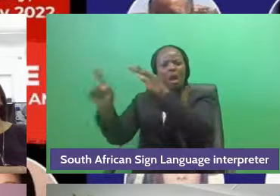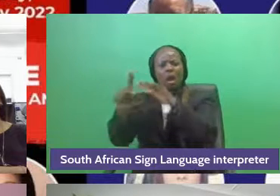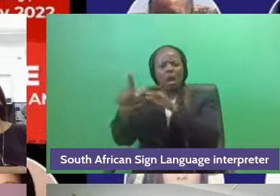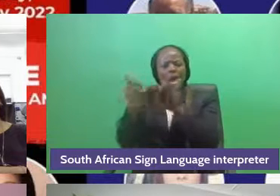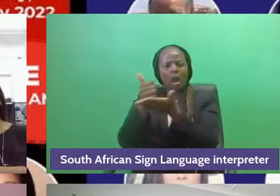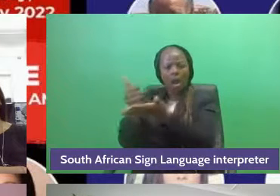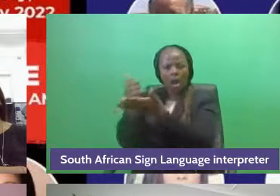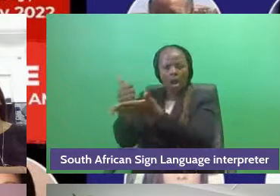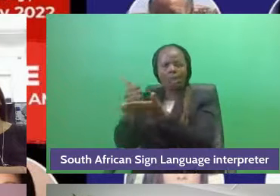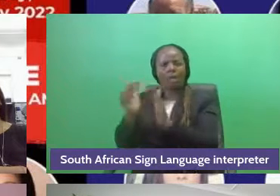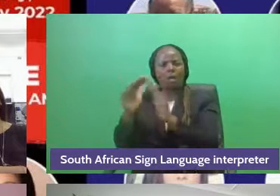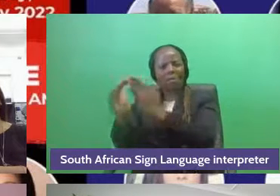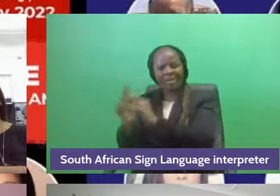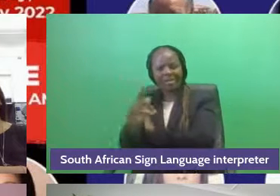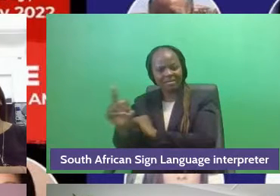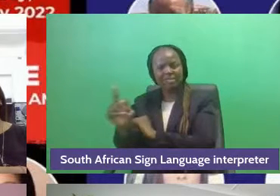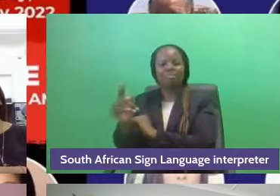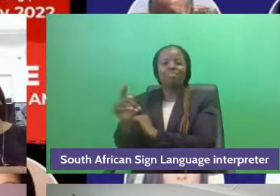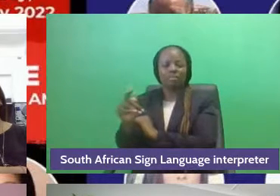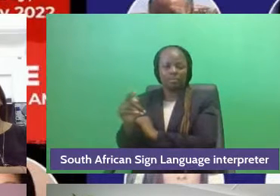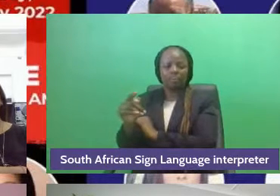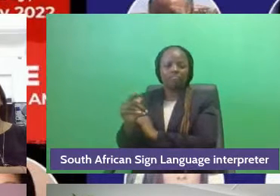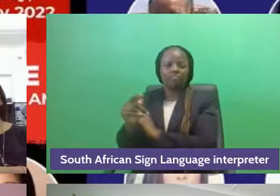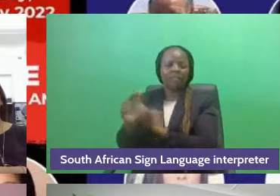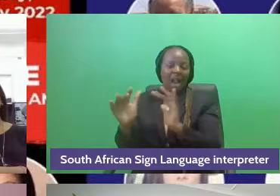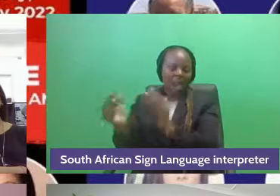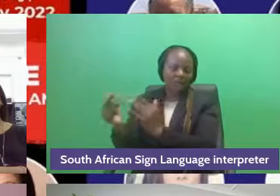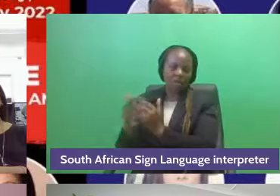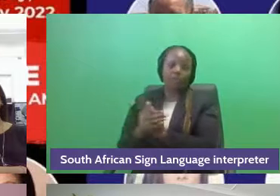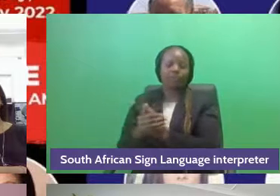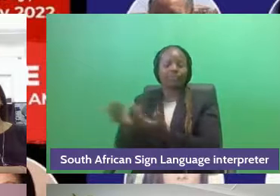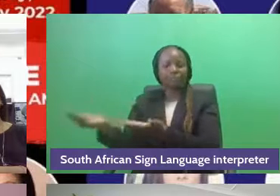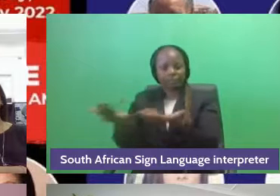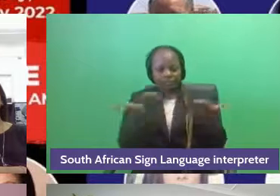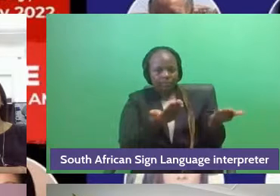community and population that they belong to. So over to you,